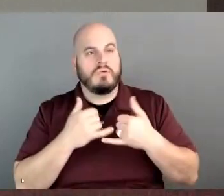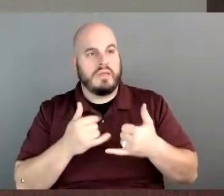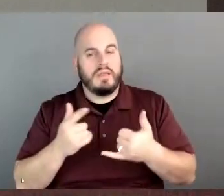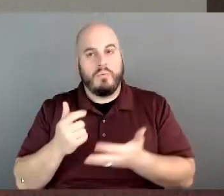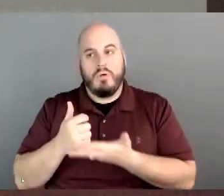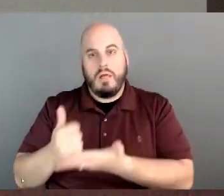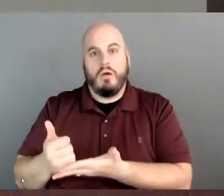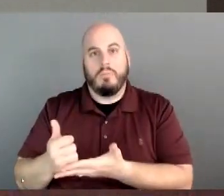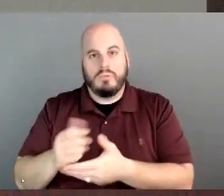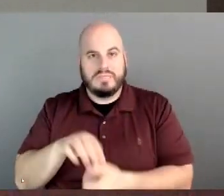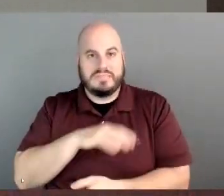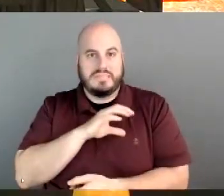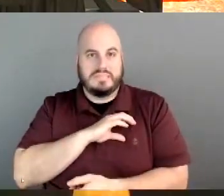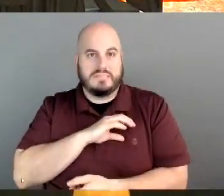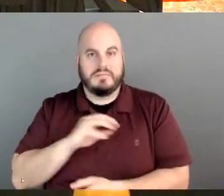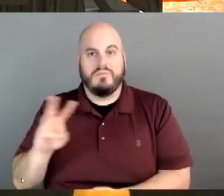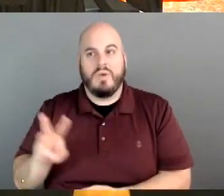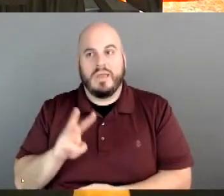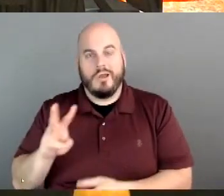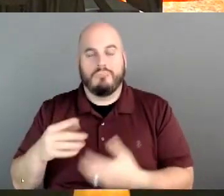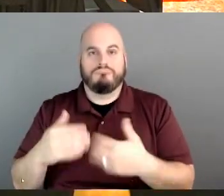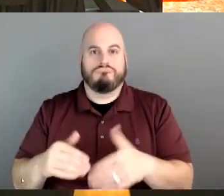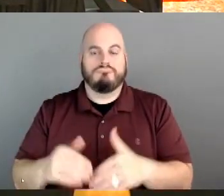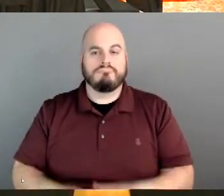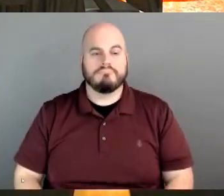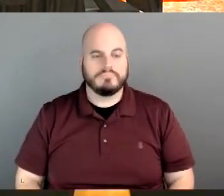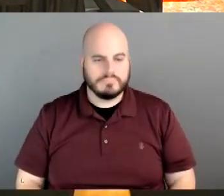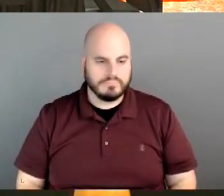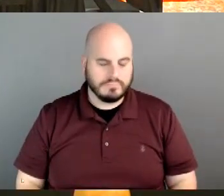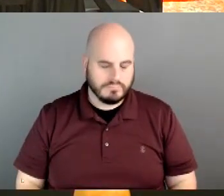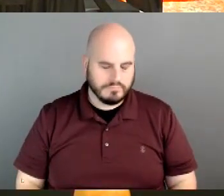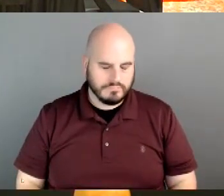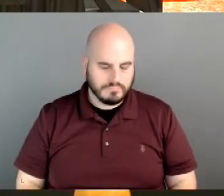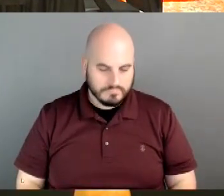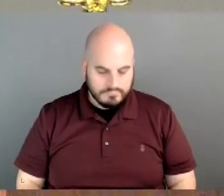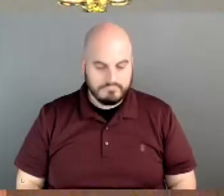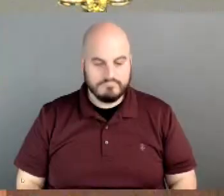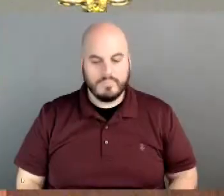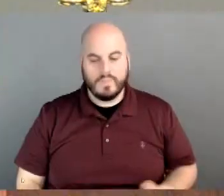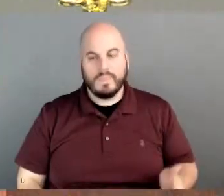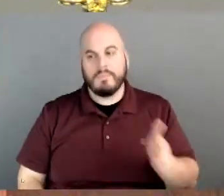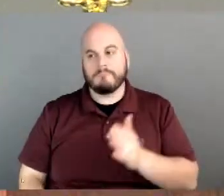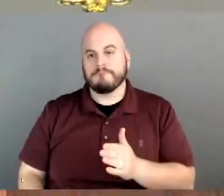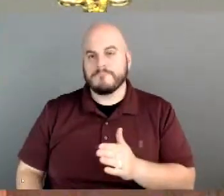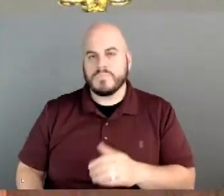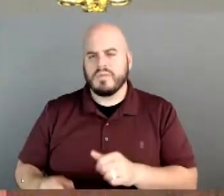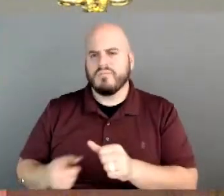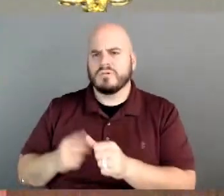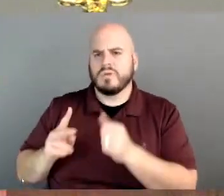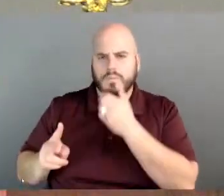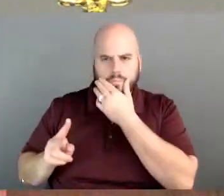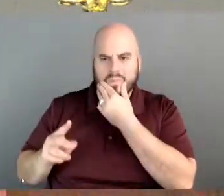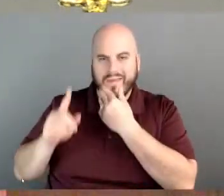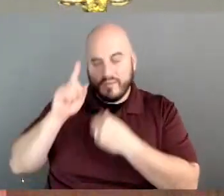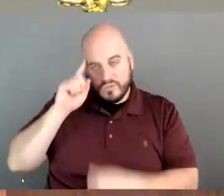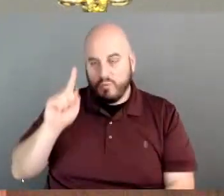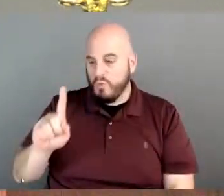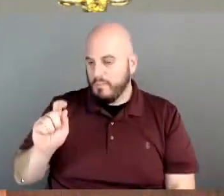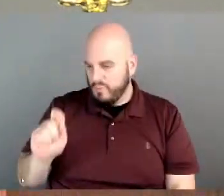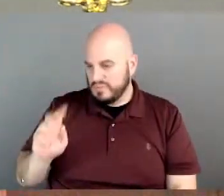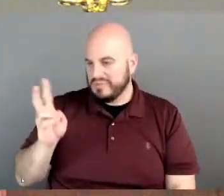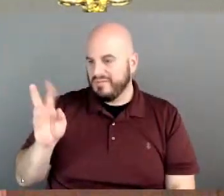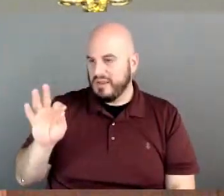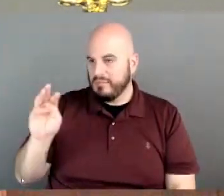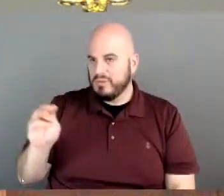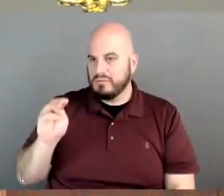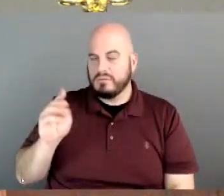you. Yeah, I mean, this is great. When I first saw this, I thought it was $1.79 million. I thought, man, that's a lot.